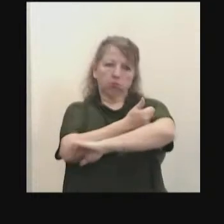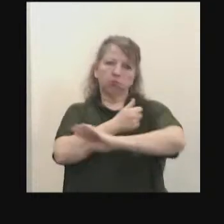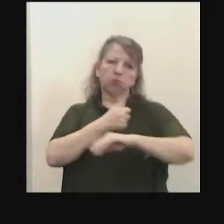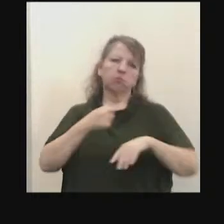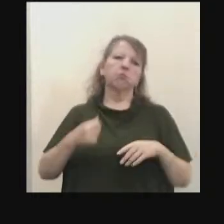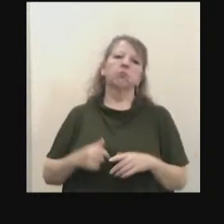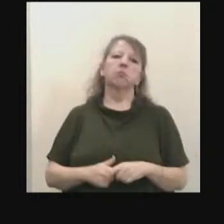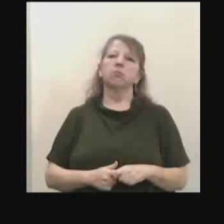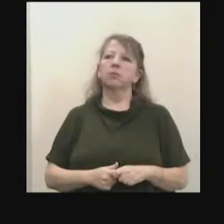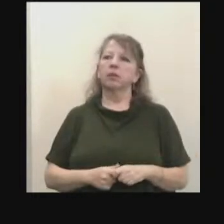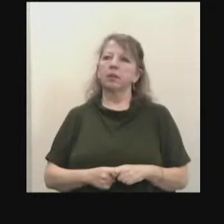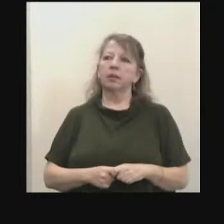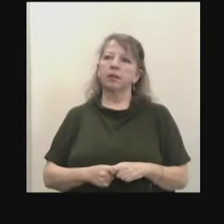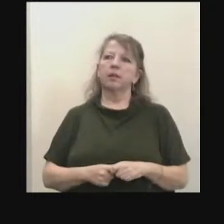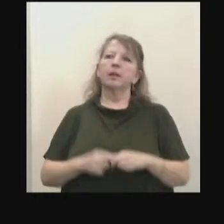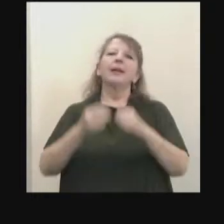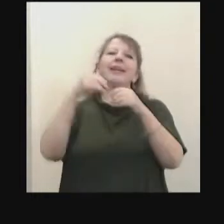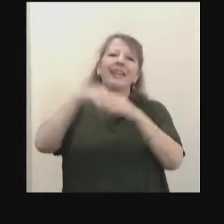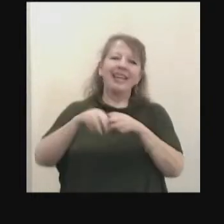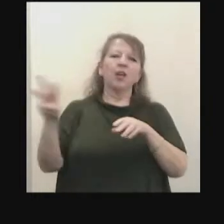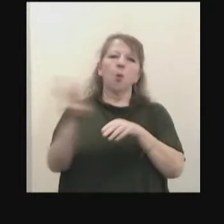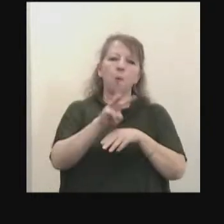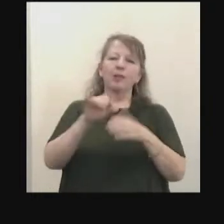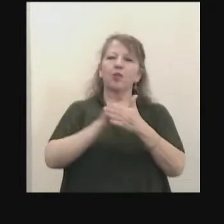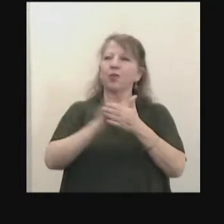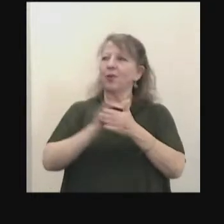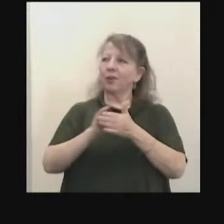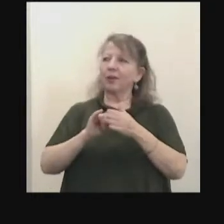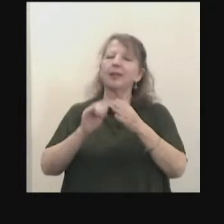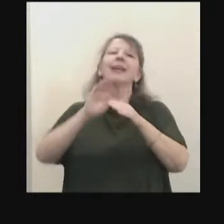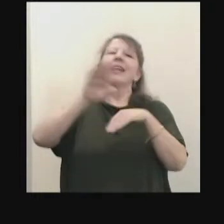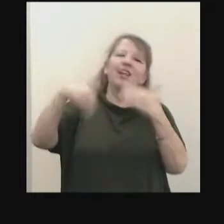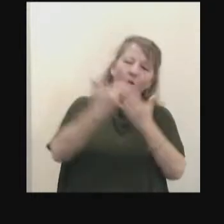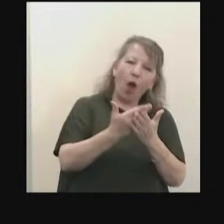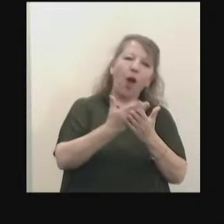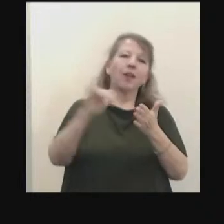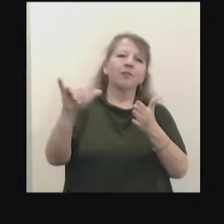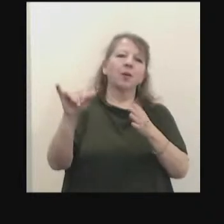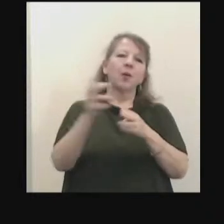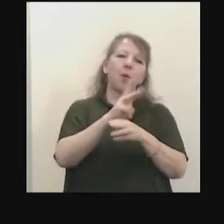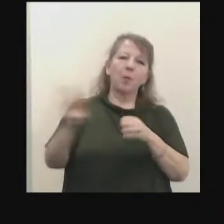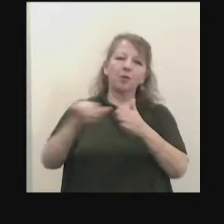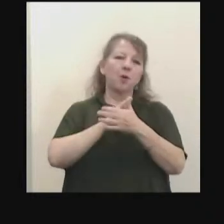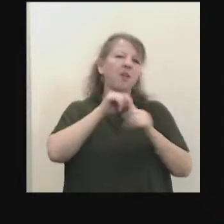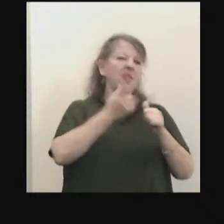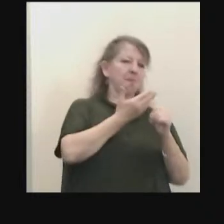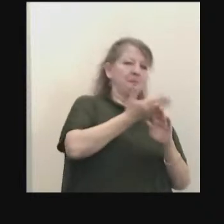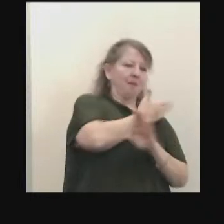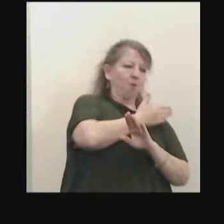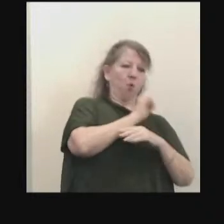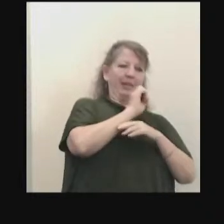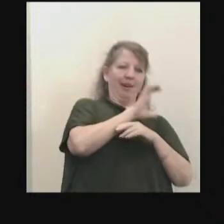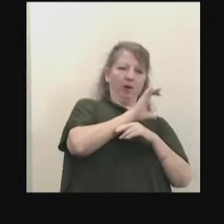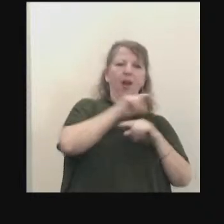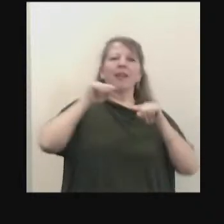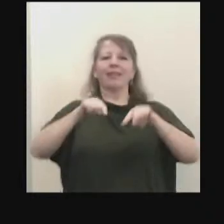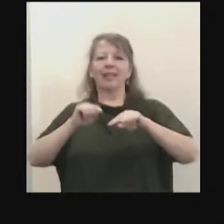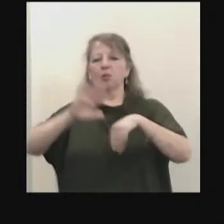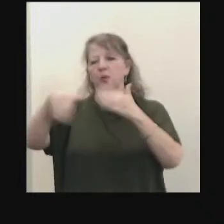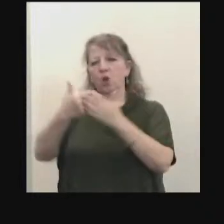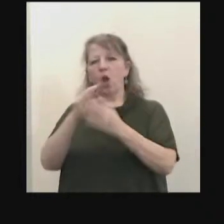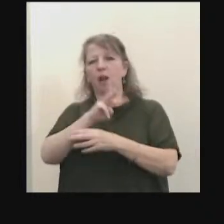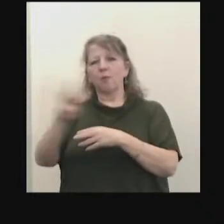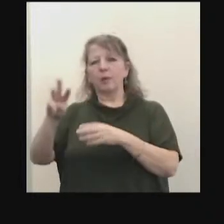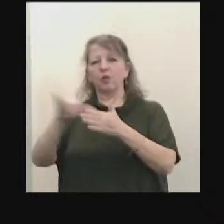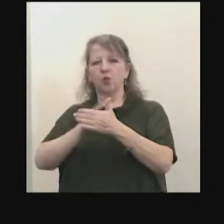Just gonna. Right, across all of Western New York, not just Erie County. So, again, we need to get